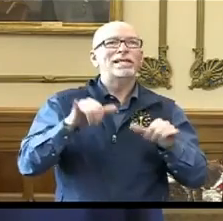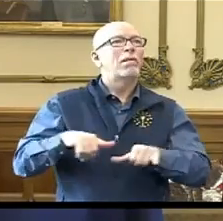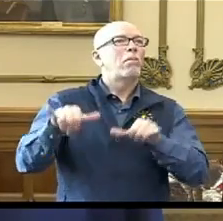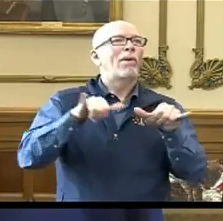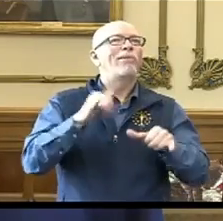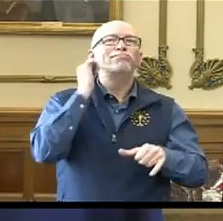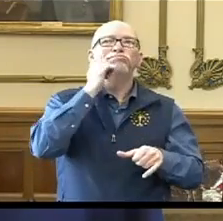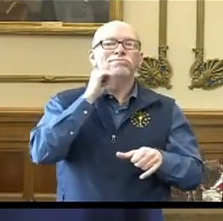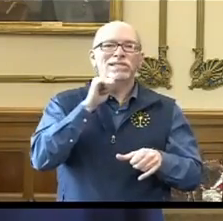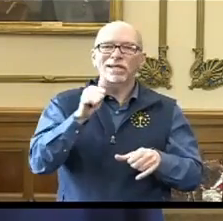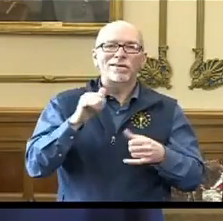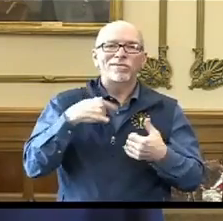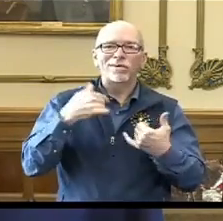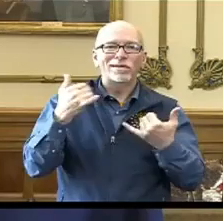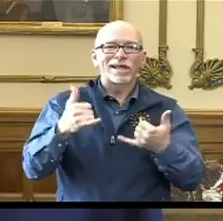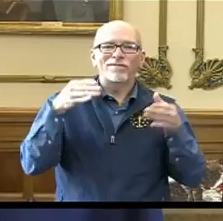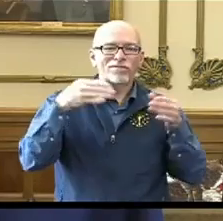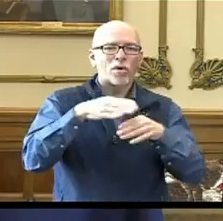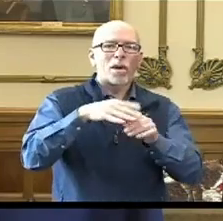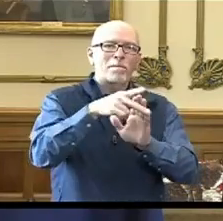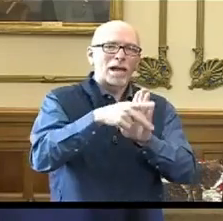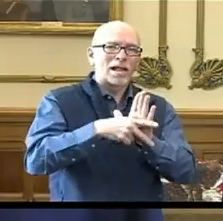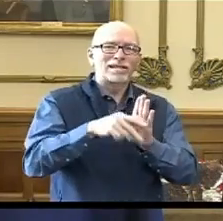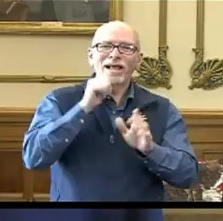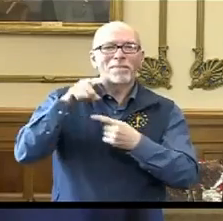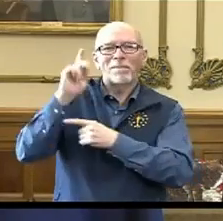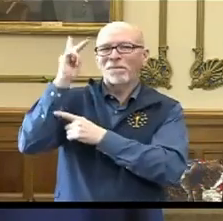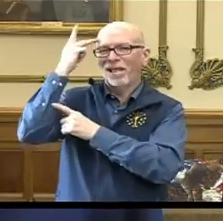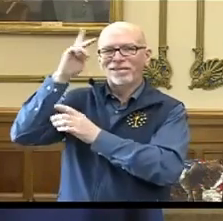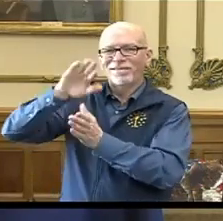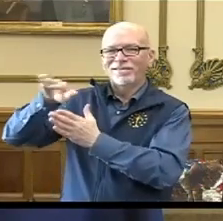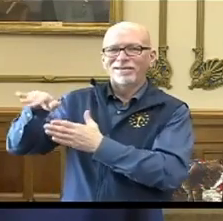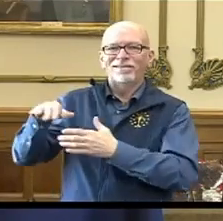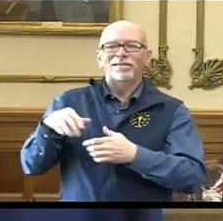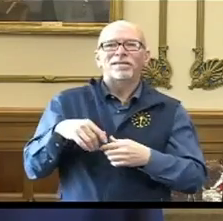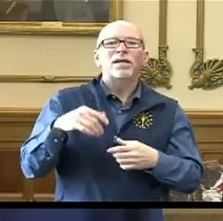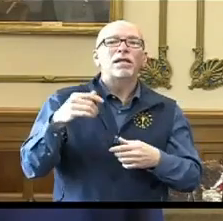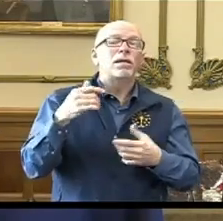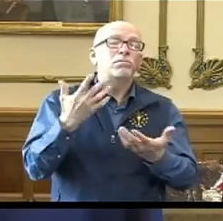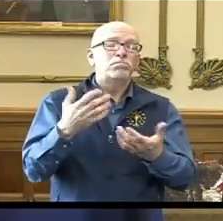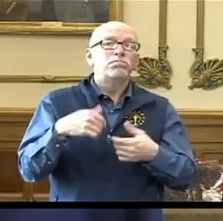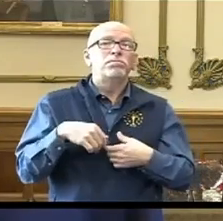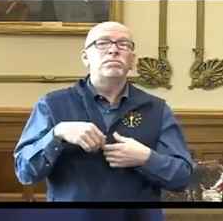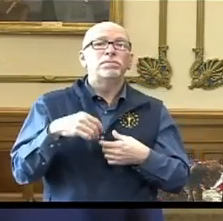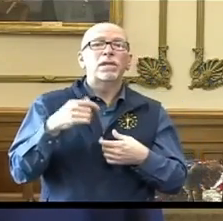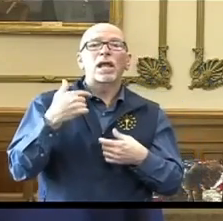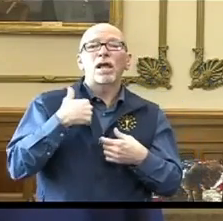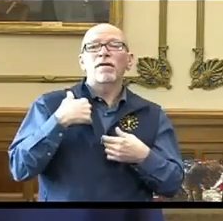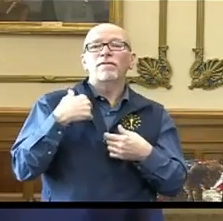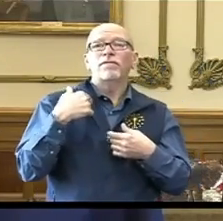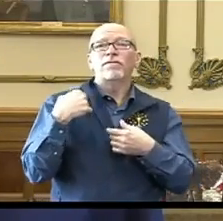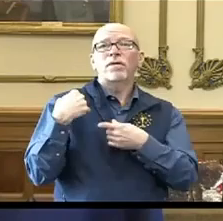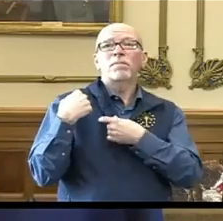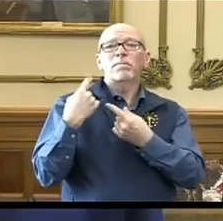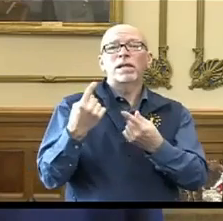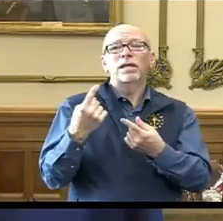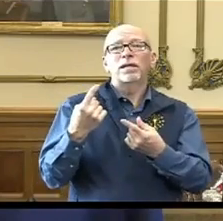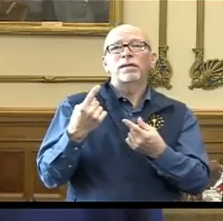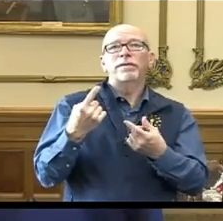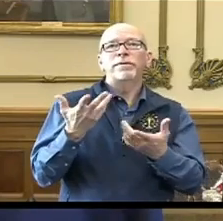all about policy, not about politics. I will say I've been so